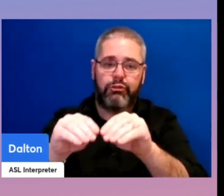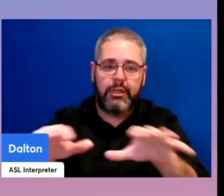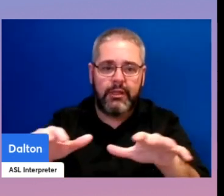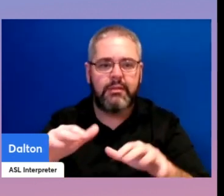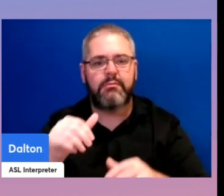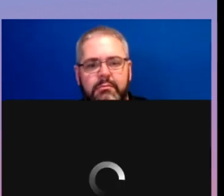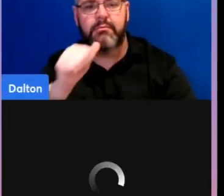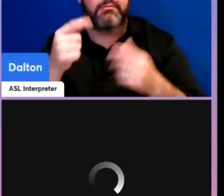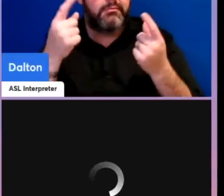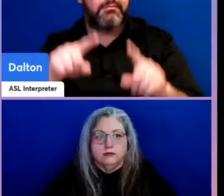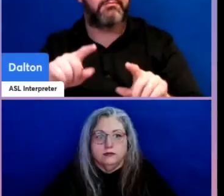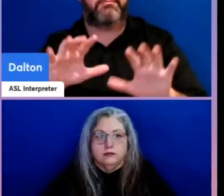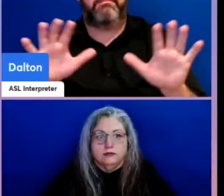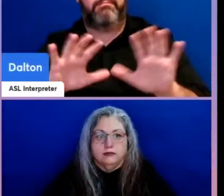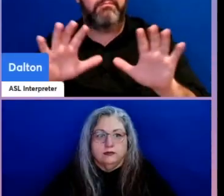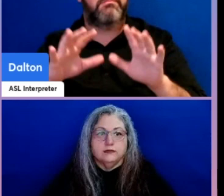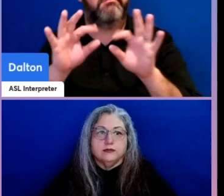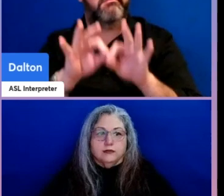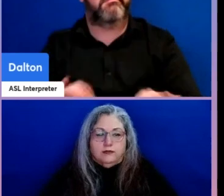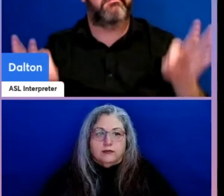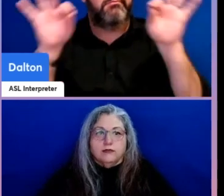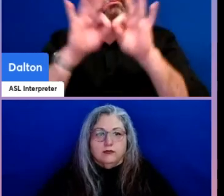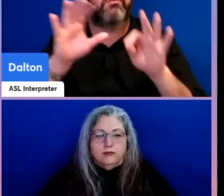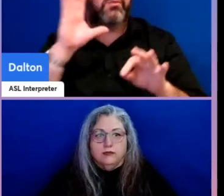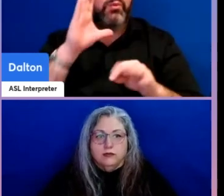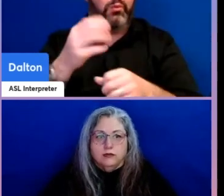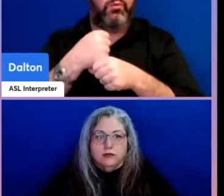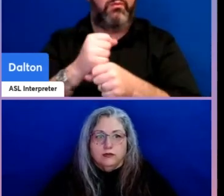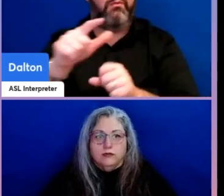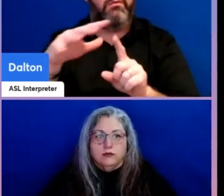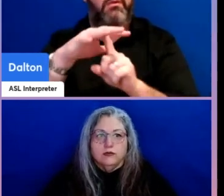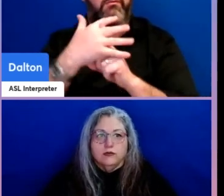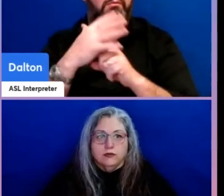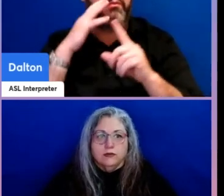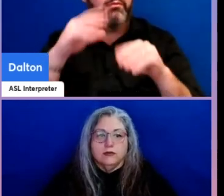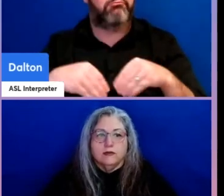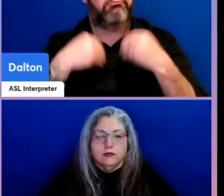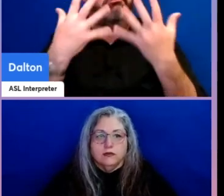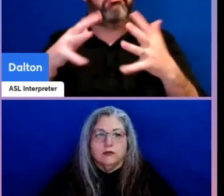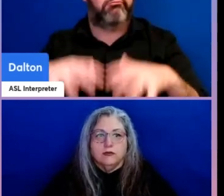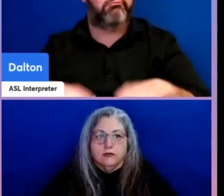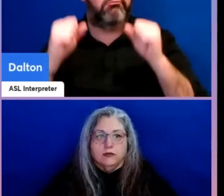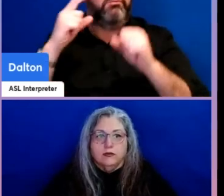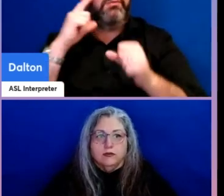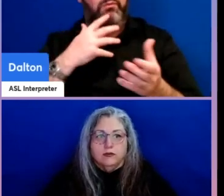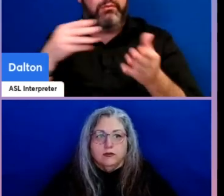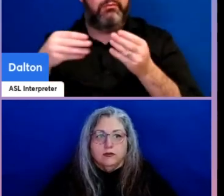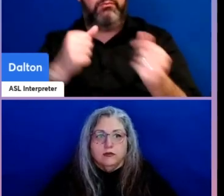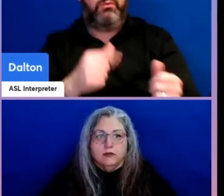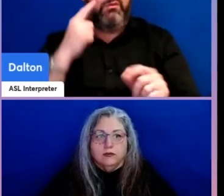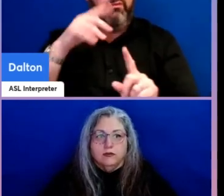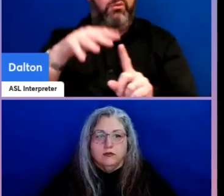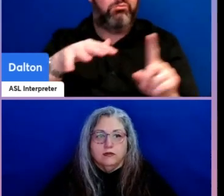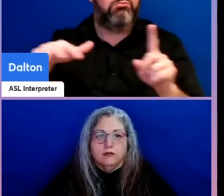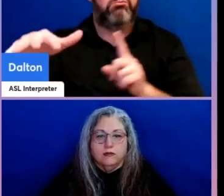practices, but also create an environment that fosters innovation and efficiency among the key